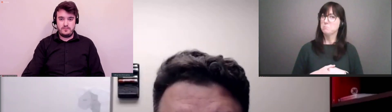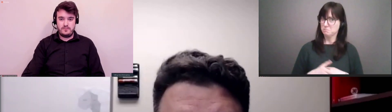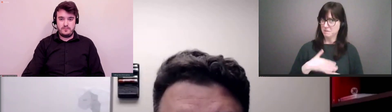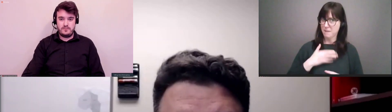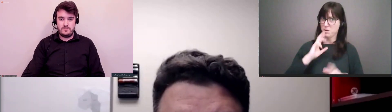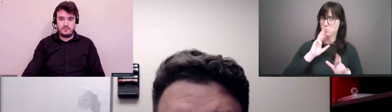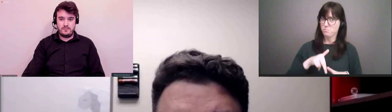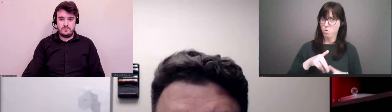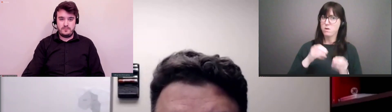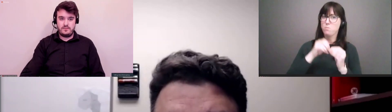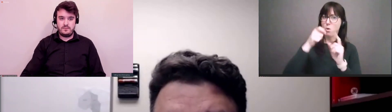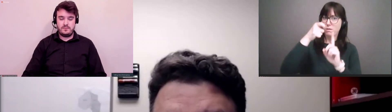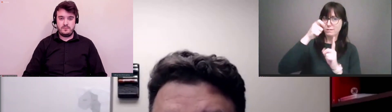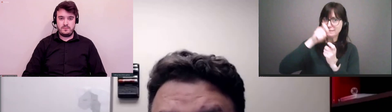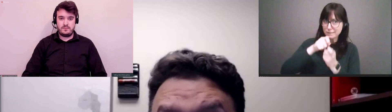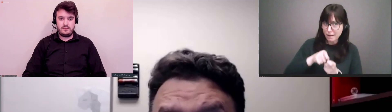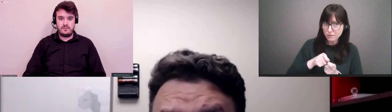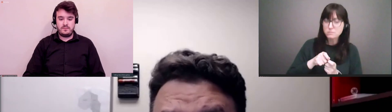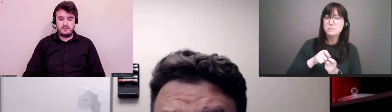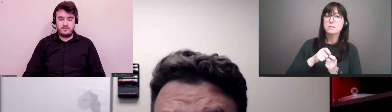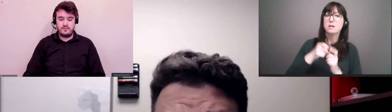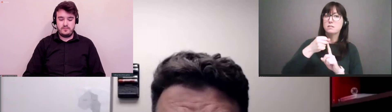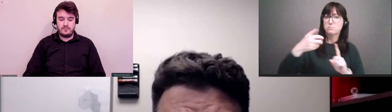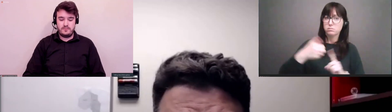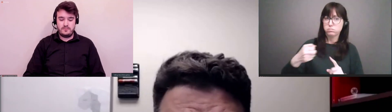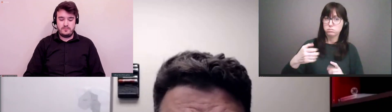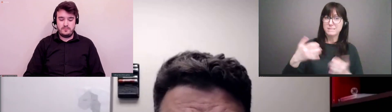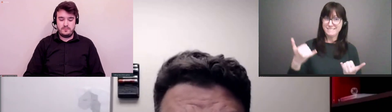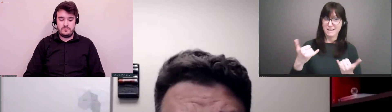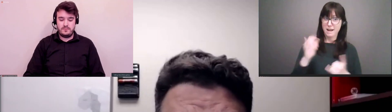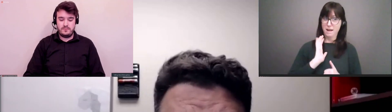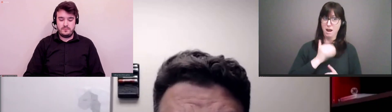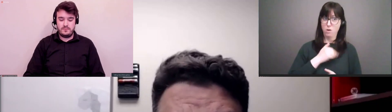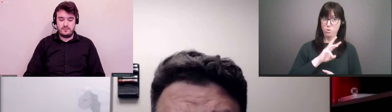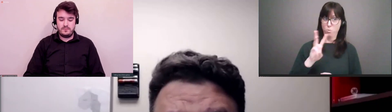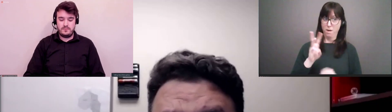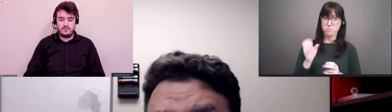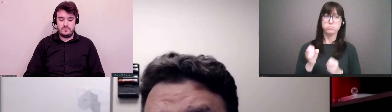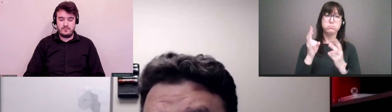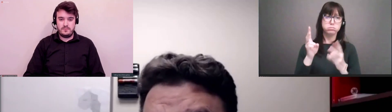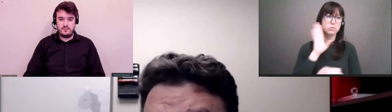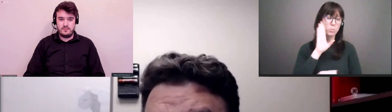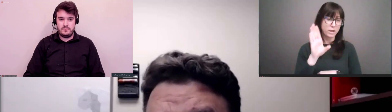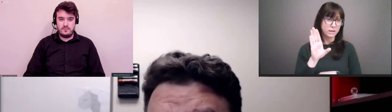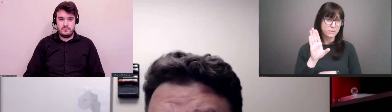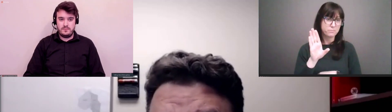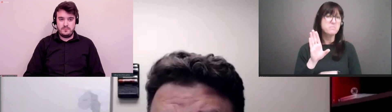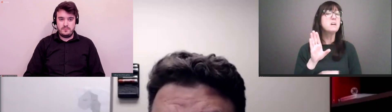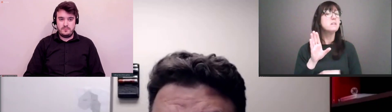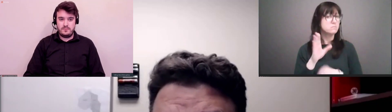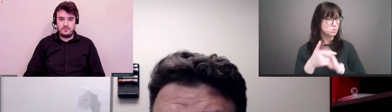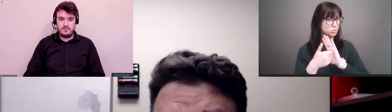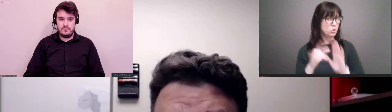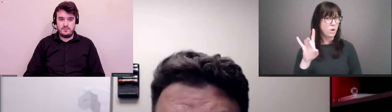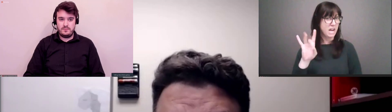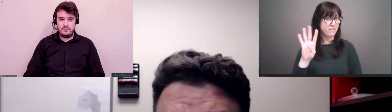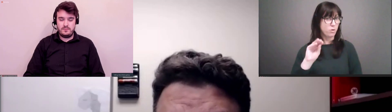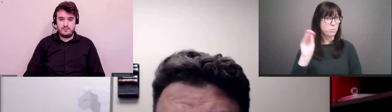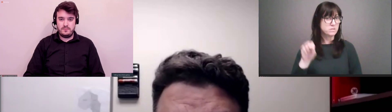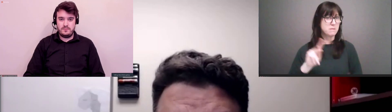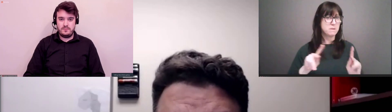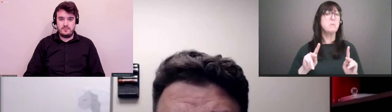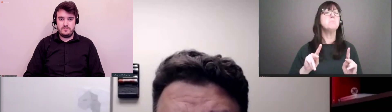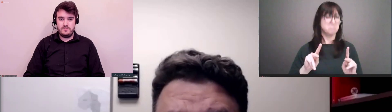of the survey and survey results will be posted to our website today. As a reminder, this survey showed that 84% of people have changed their